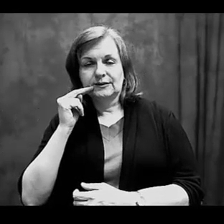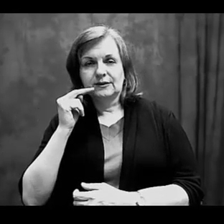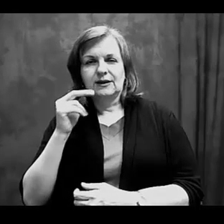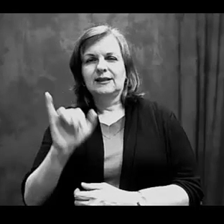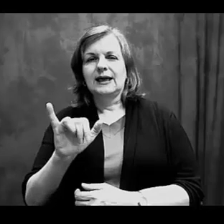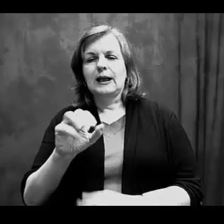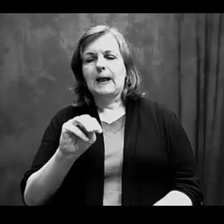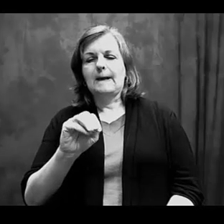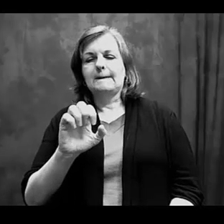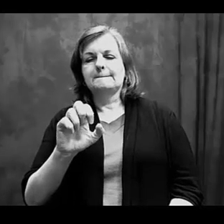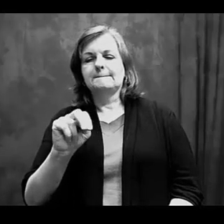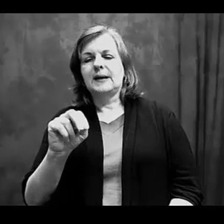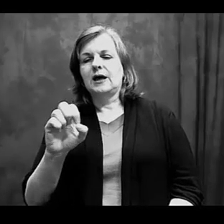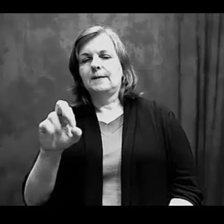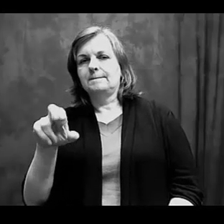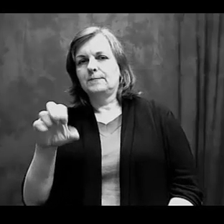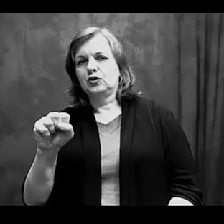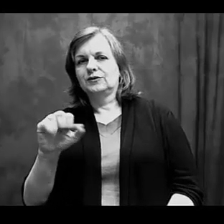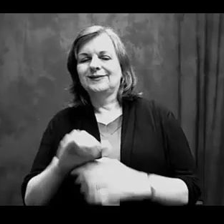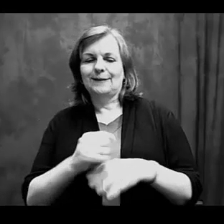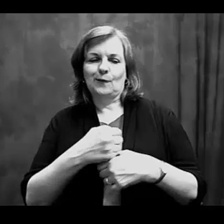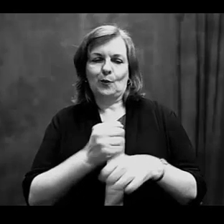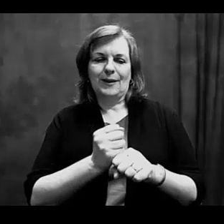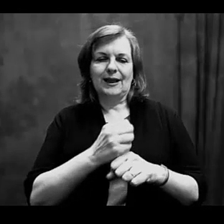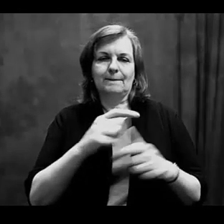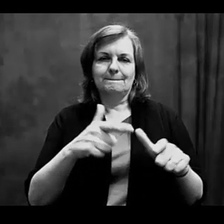organic nutrients, so some of the monomers